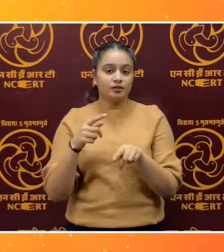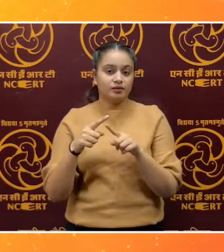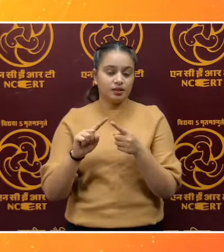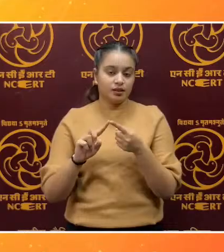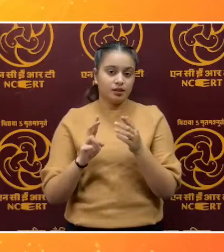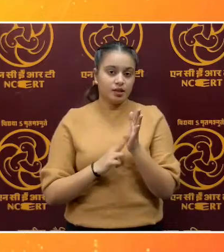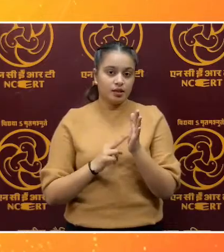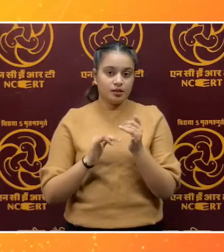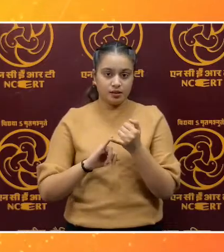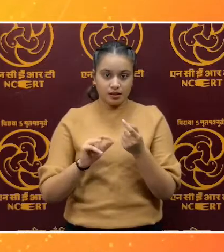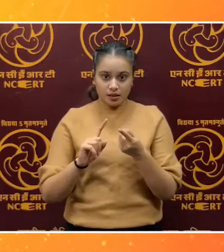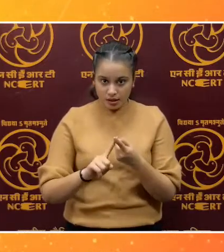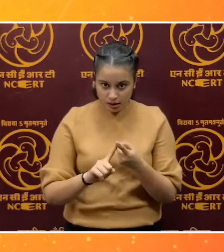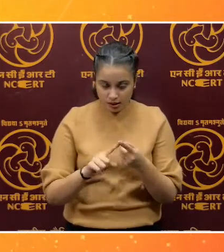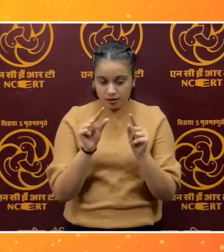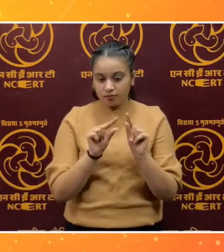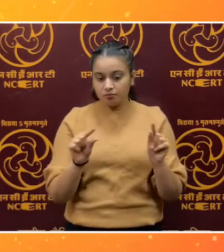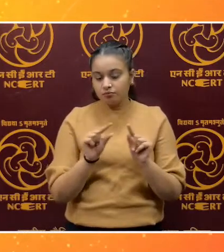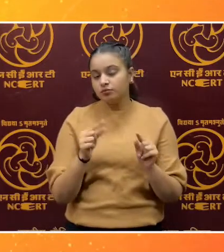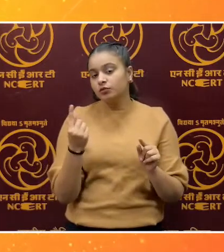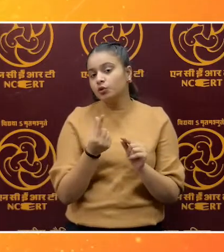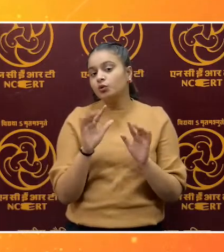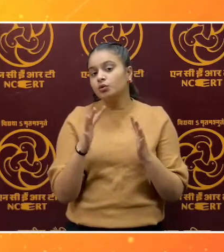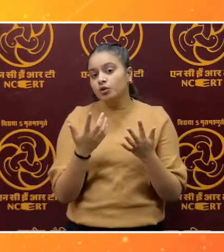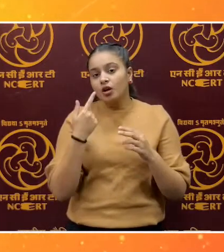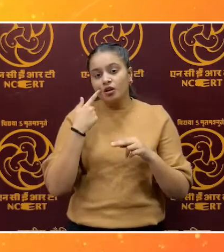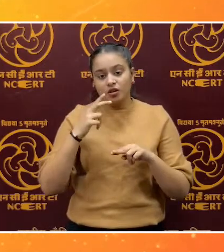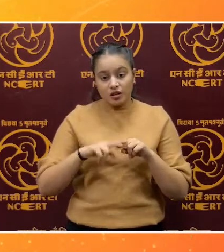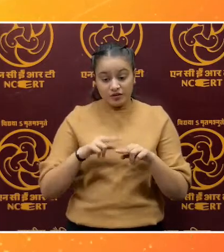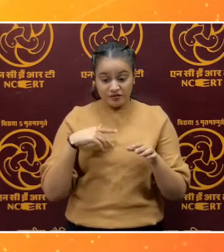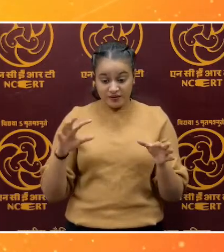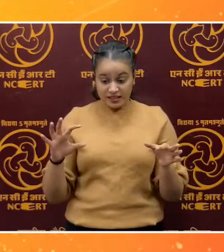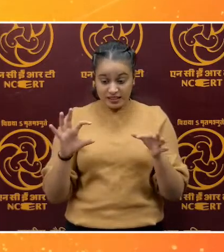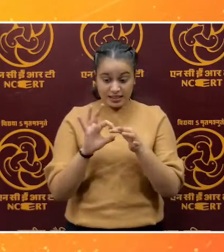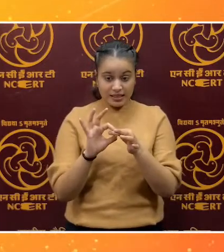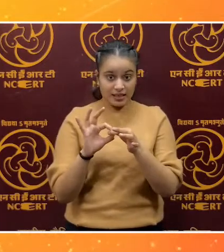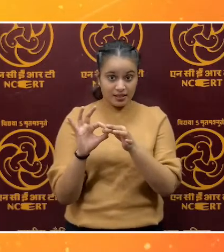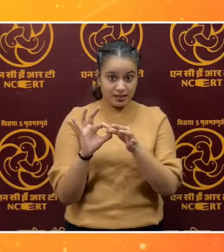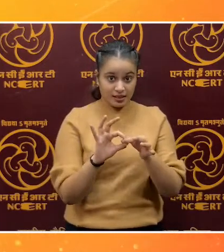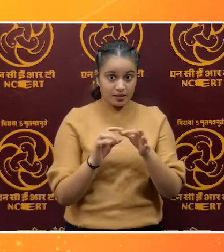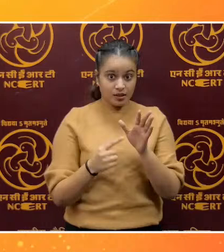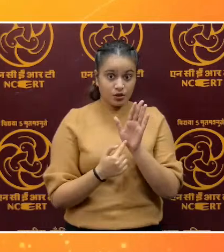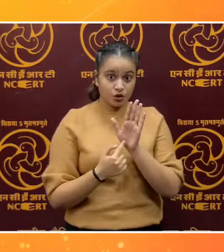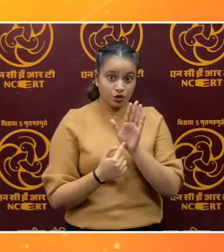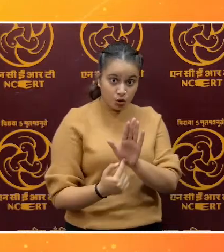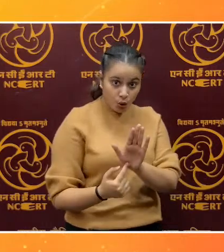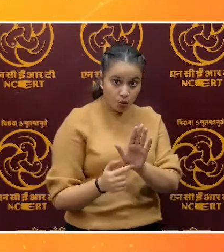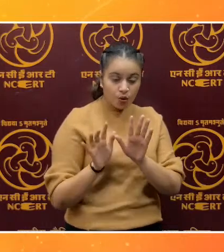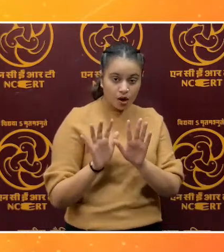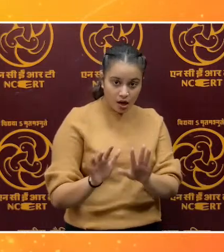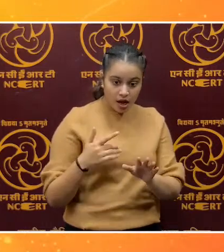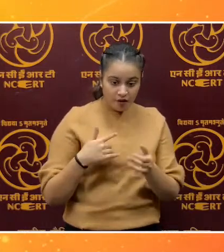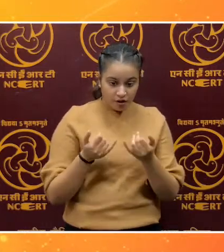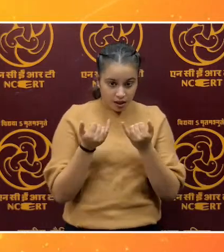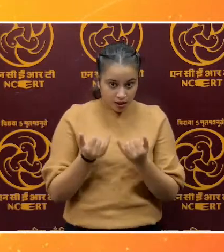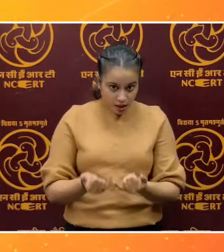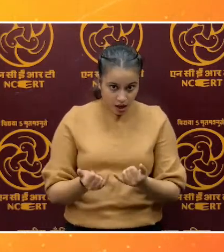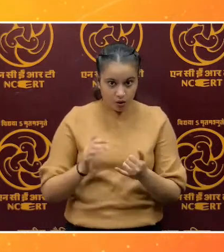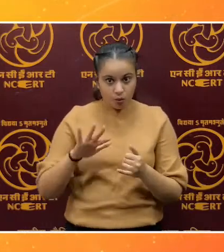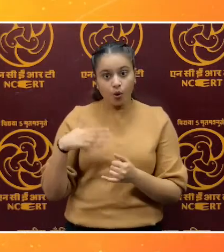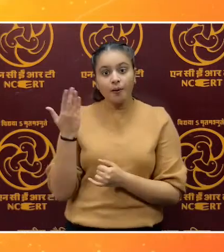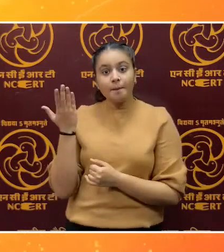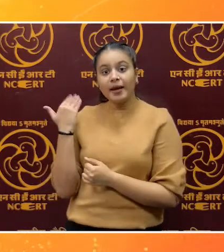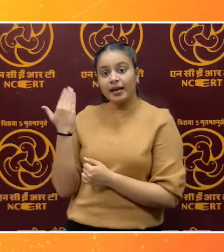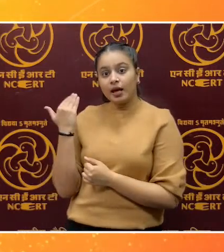you how we use them. When there is a connection which shows the link between the present and the